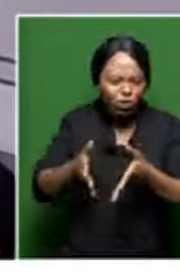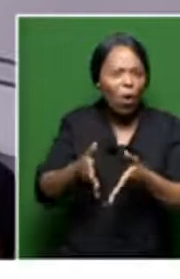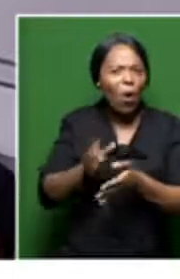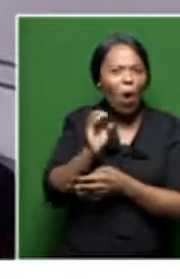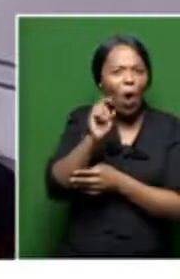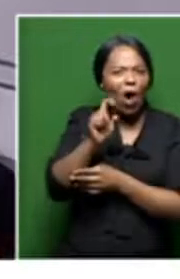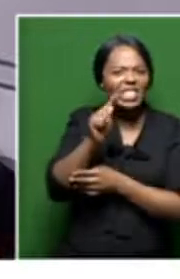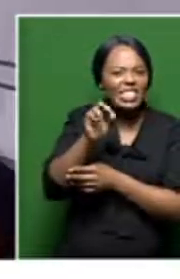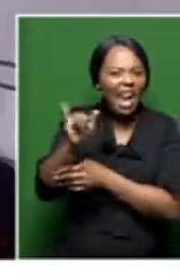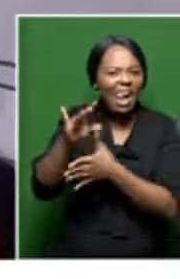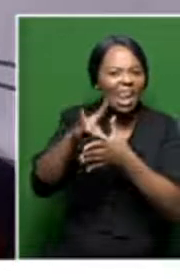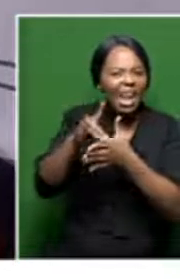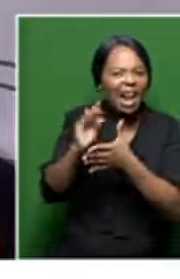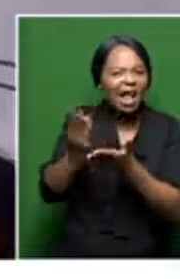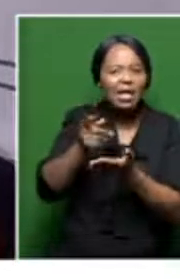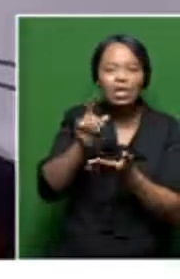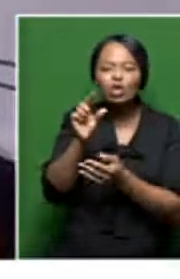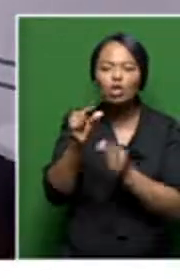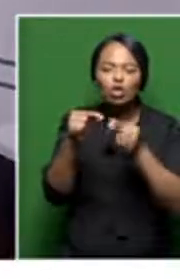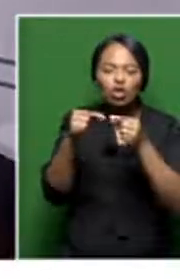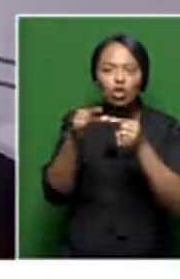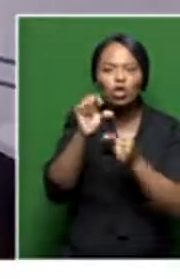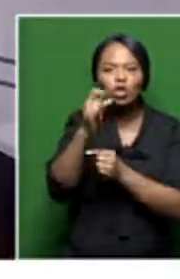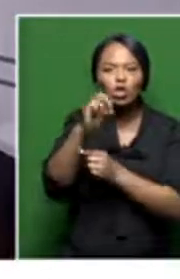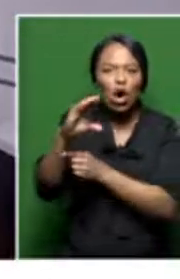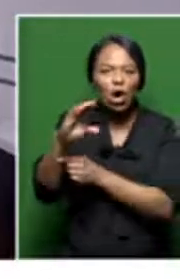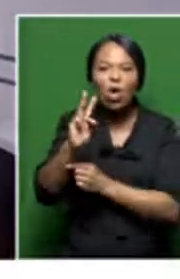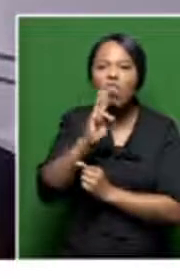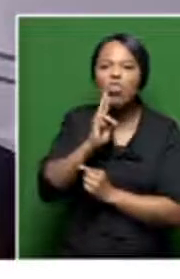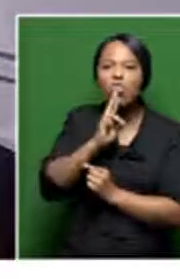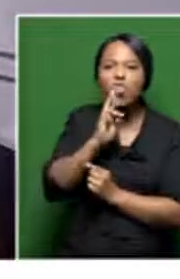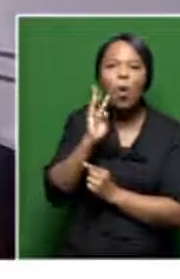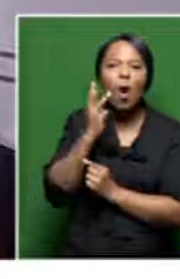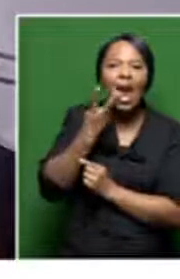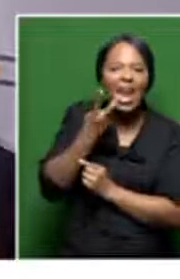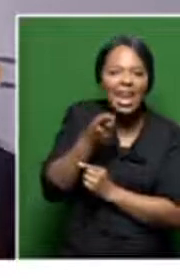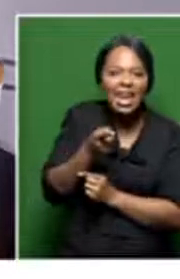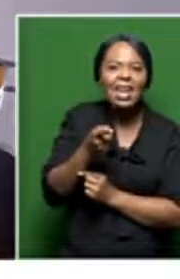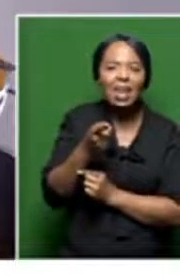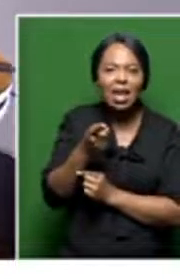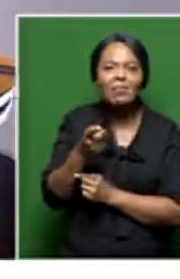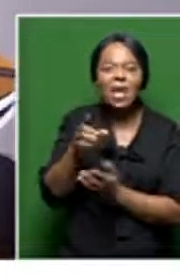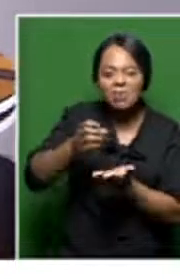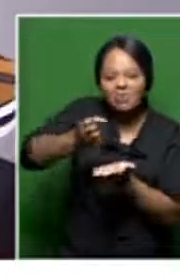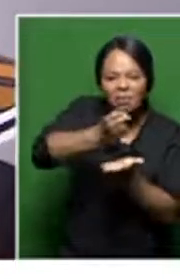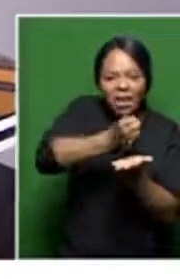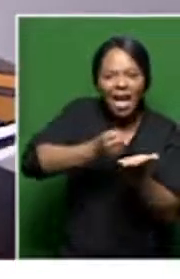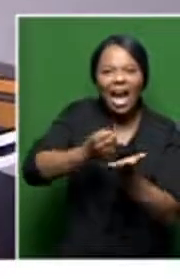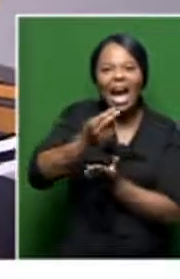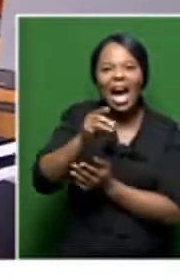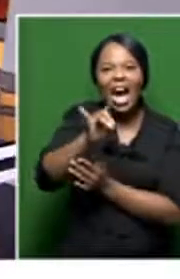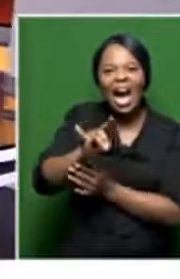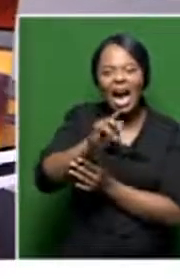of using just stock and red wine in your oxtail, that's where you'd bring in things like your soy sauce, your honey and things like